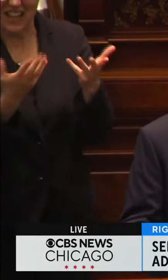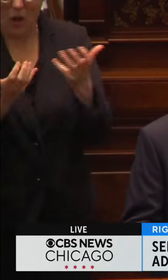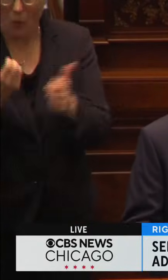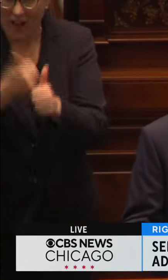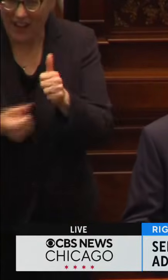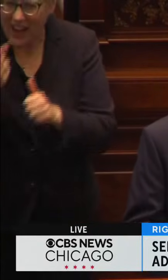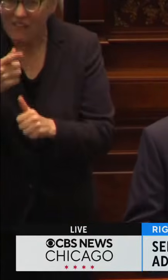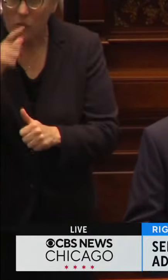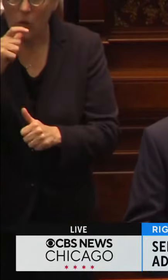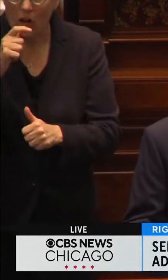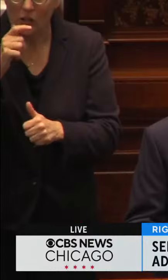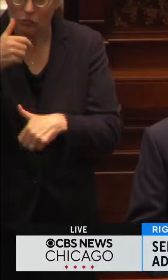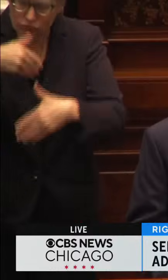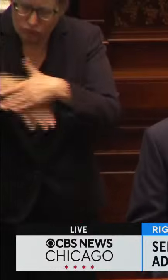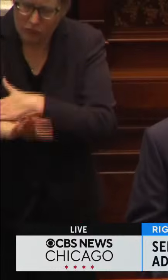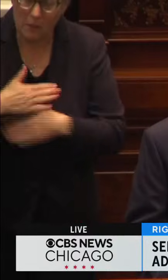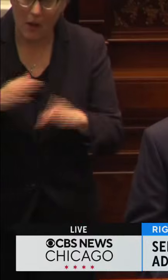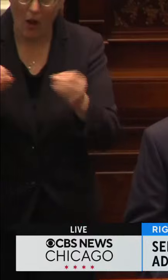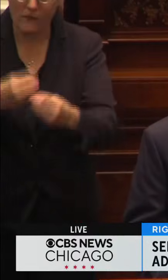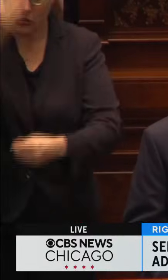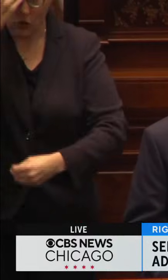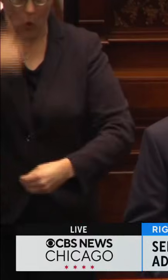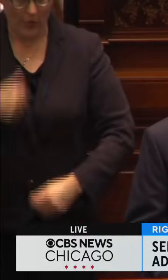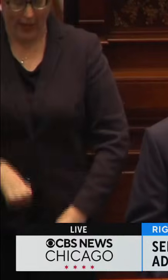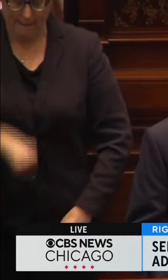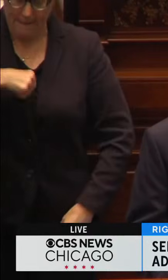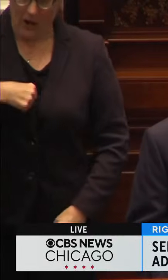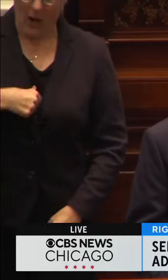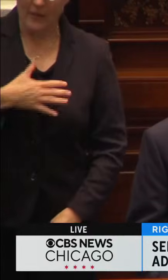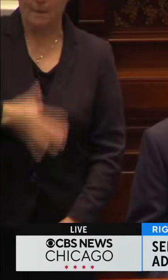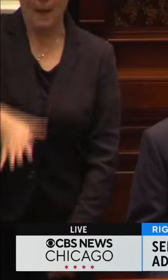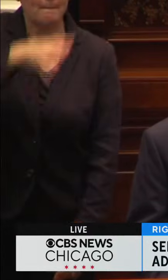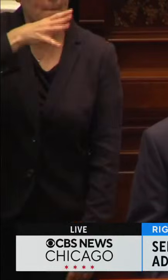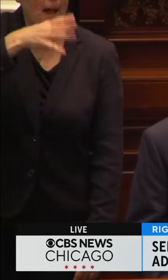I am proud to be the son of an immigrant.